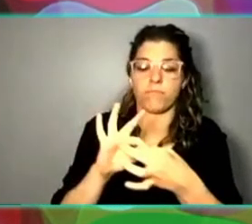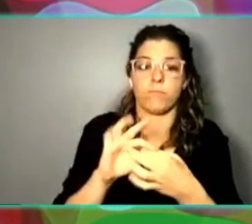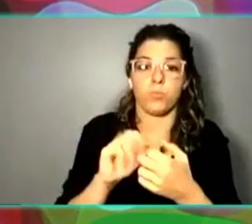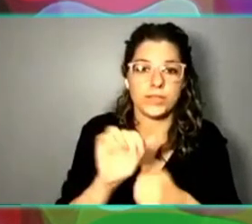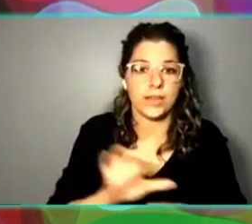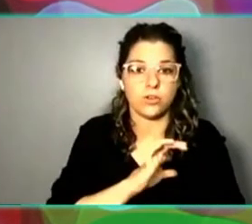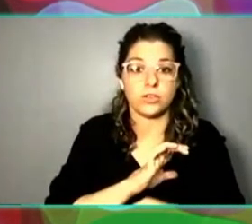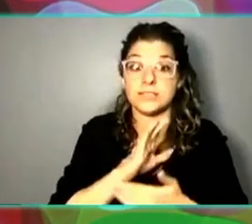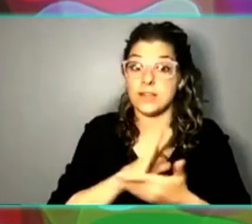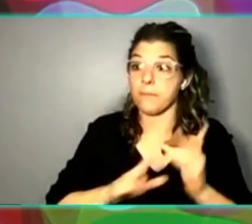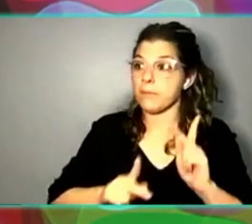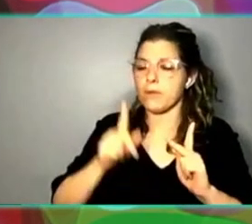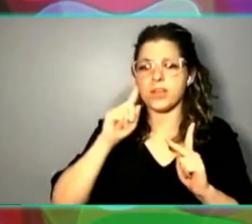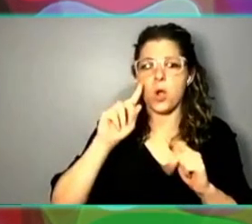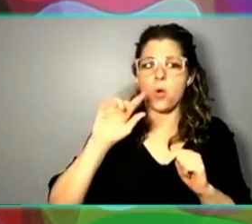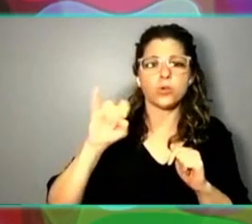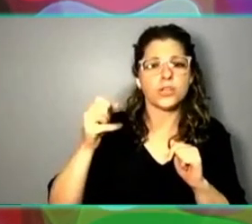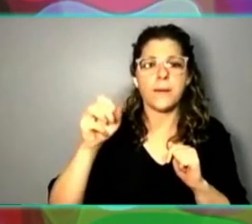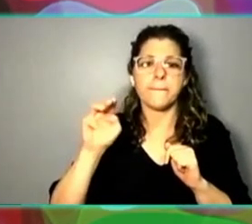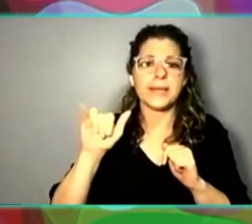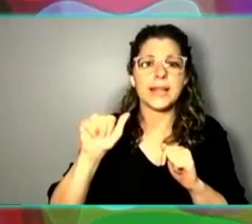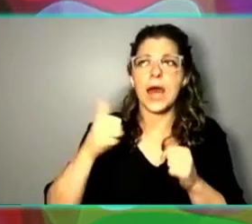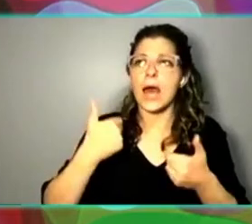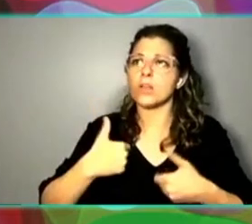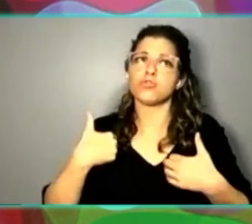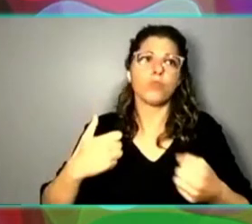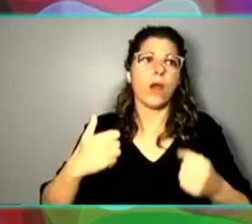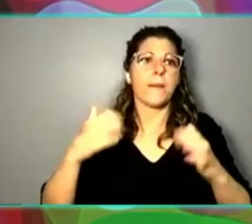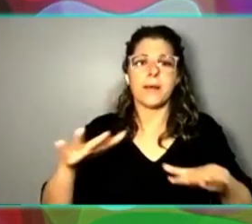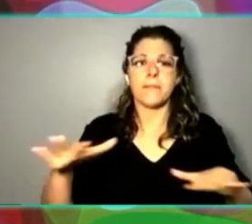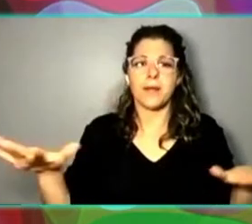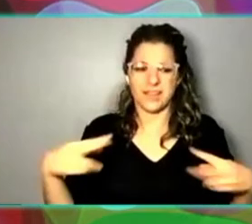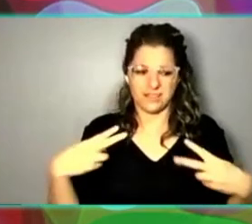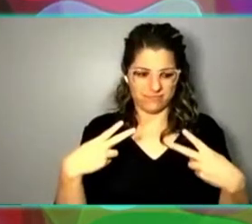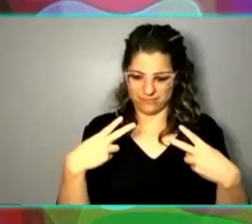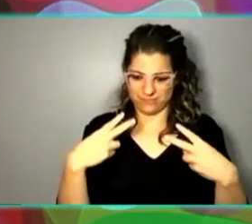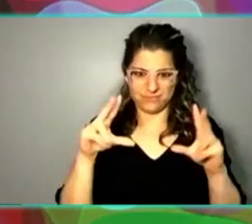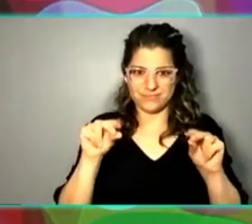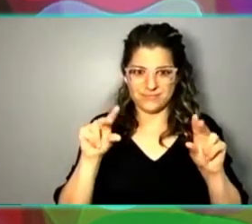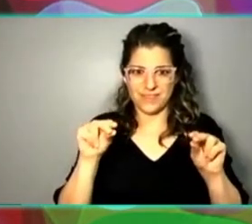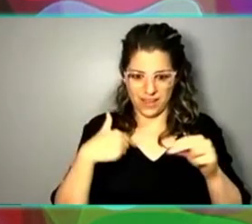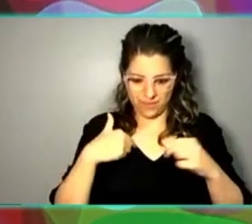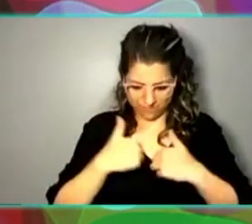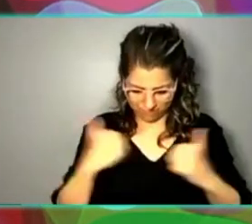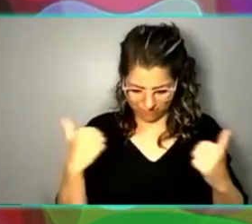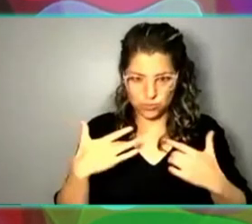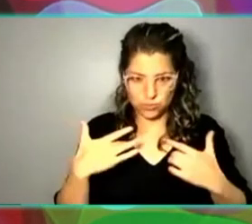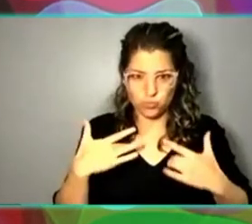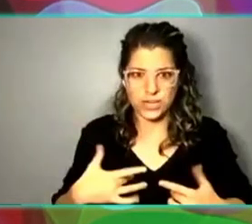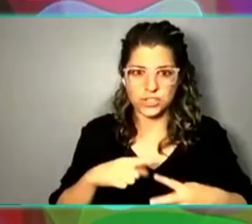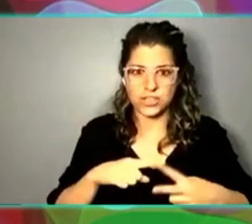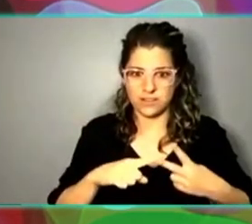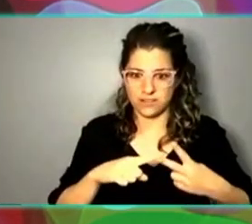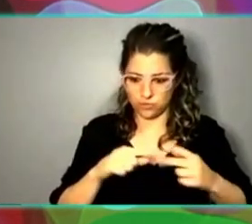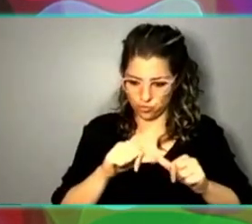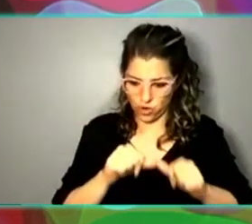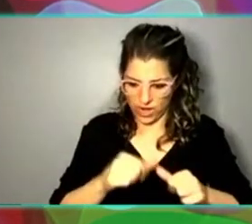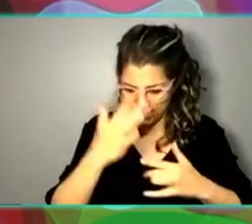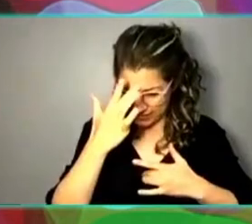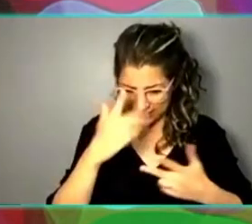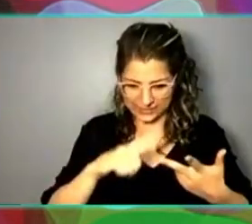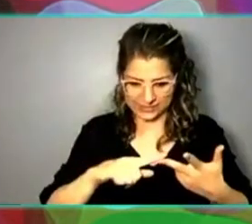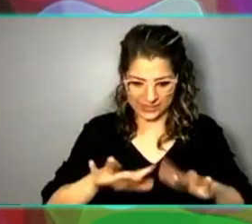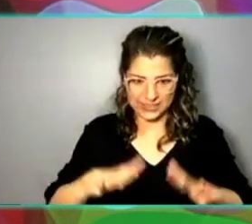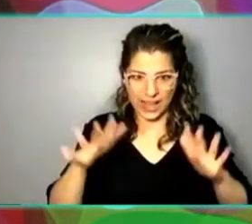may think, oh, Jamila's so strong, blah, blah, blah. It's like, yeah, but I got depression, I got anxiety, I got chronic illness. So like what